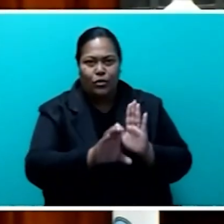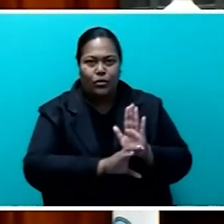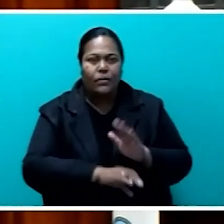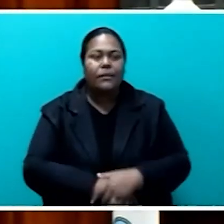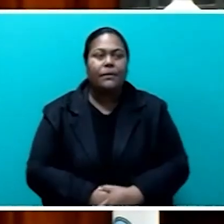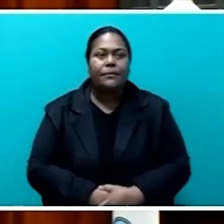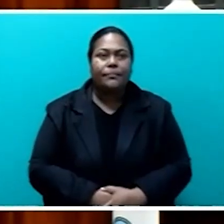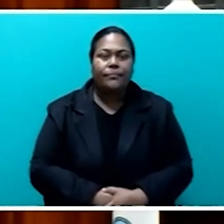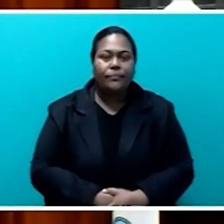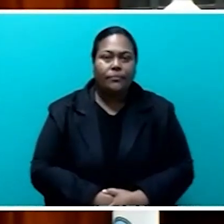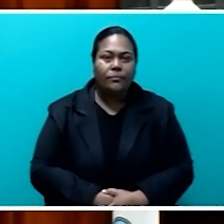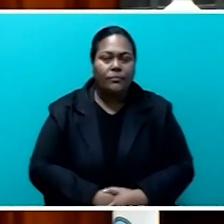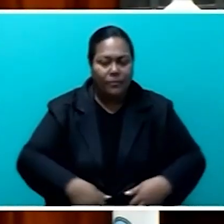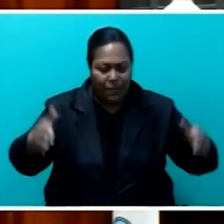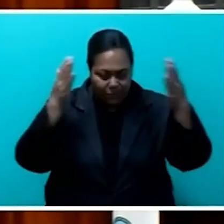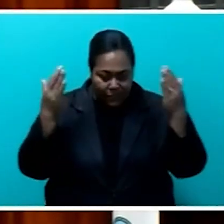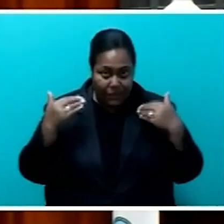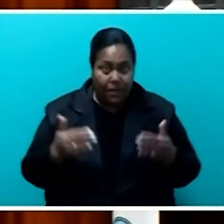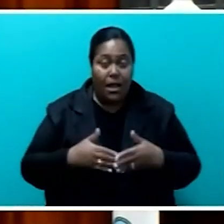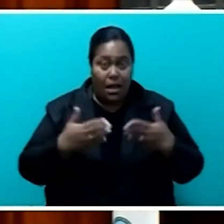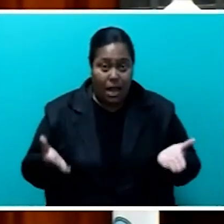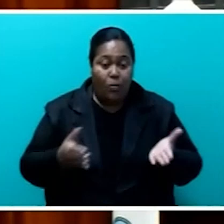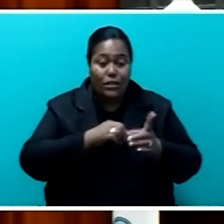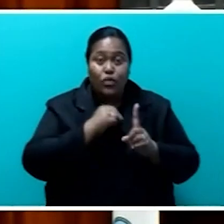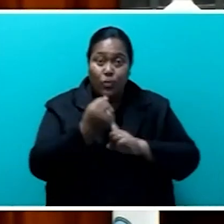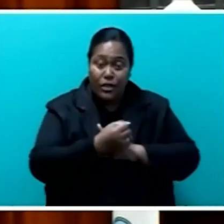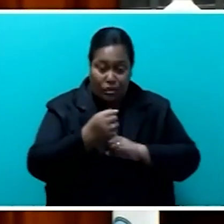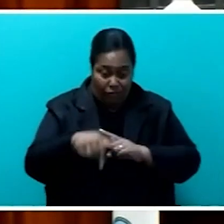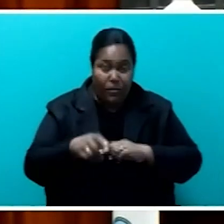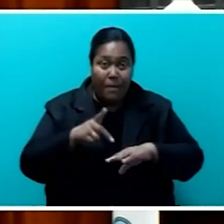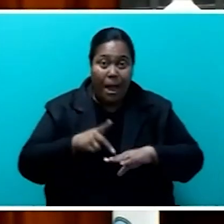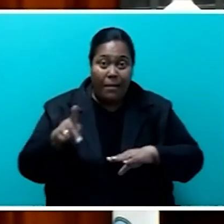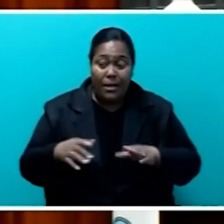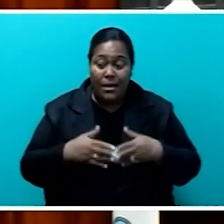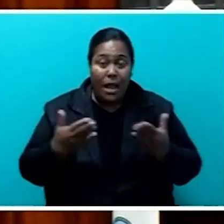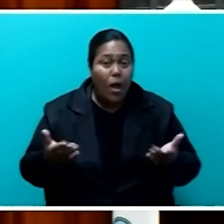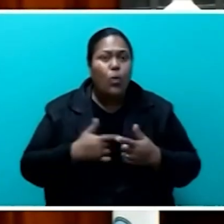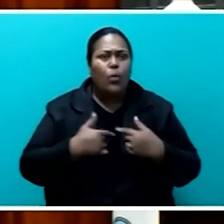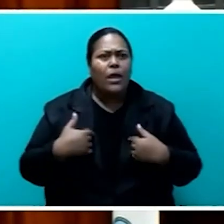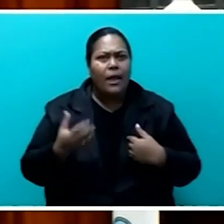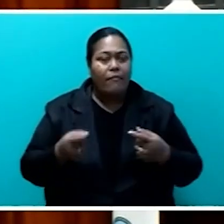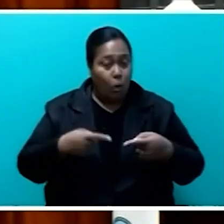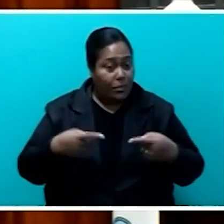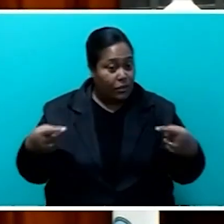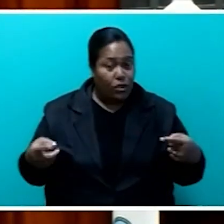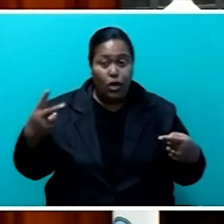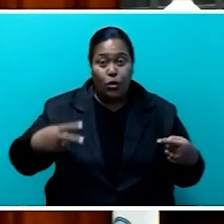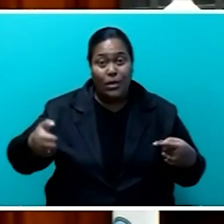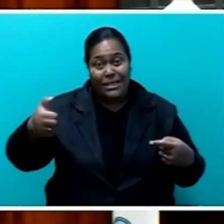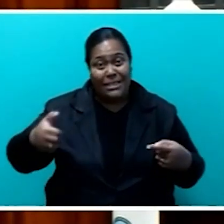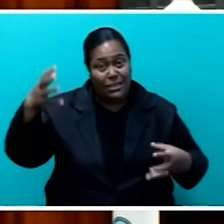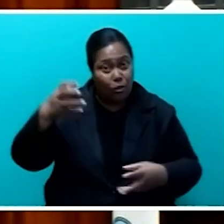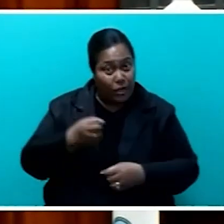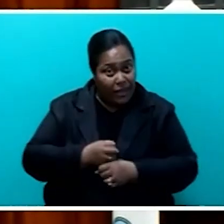Mr. Speaker, sir, the situation that this House is in right now, where we have an opposition, 26 in total, that